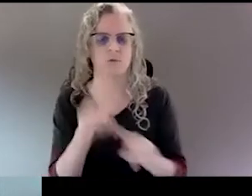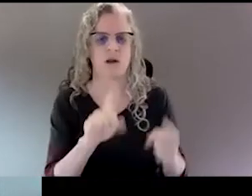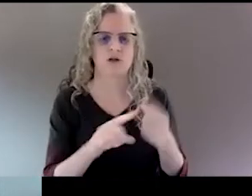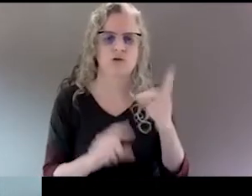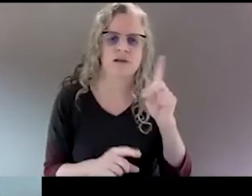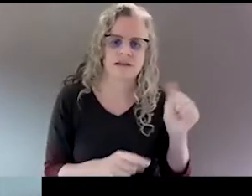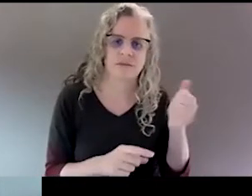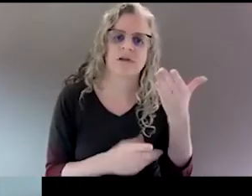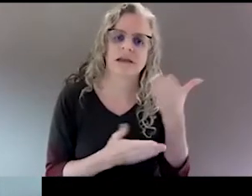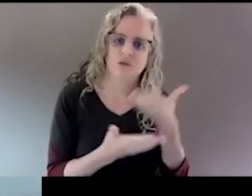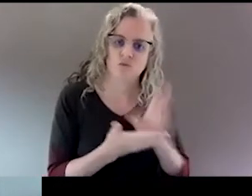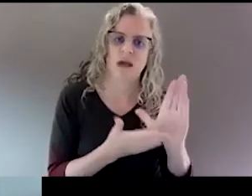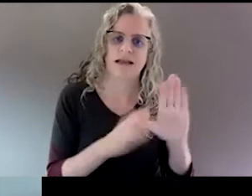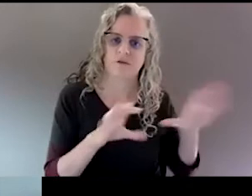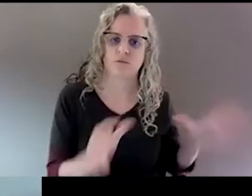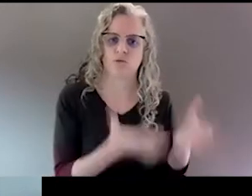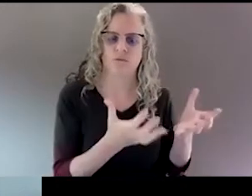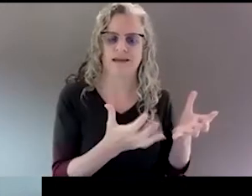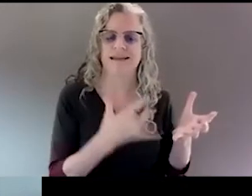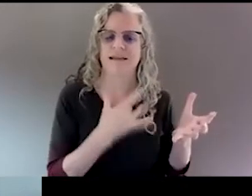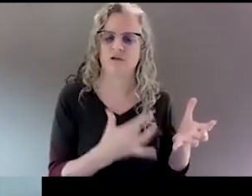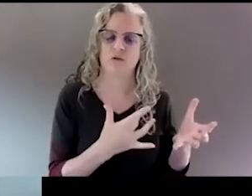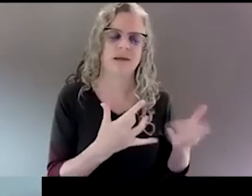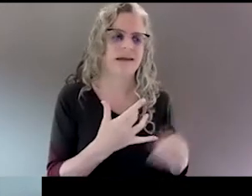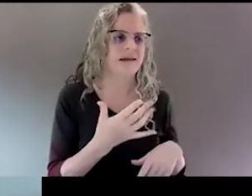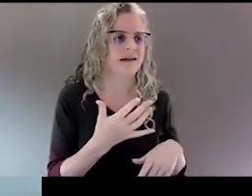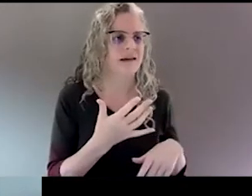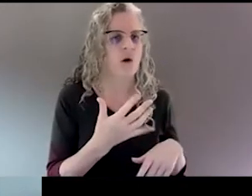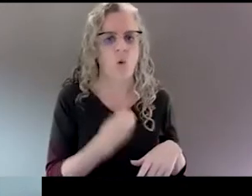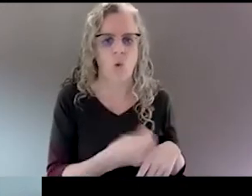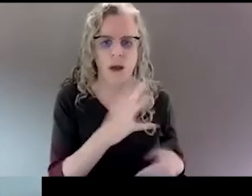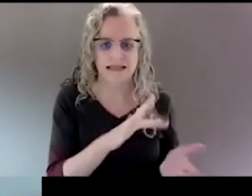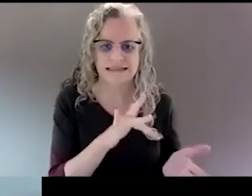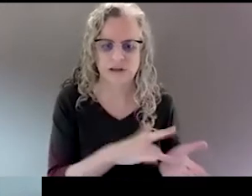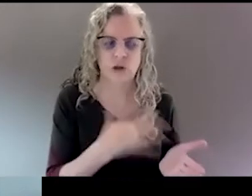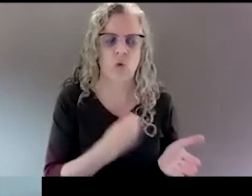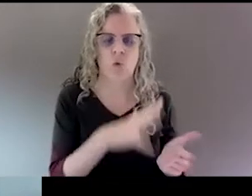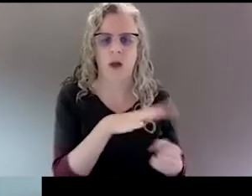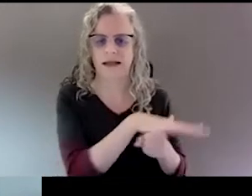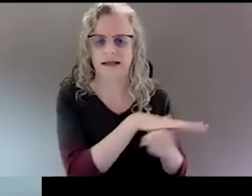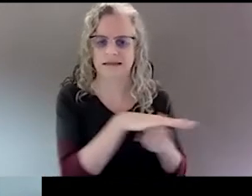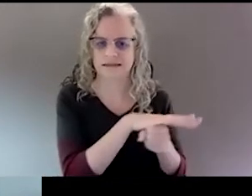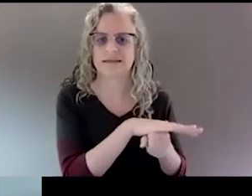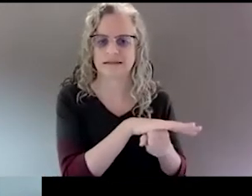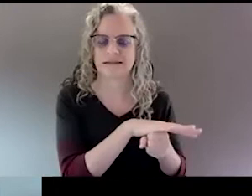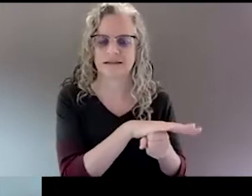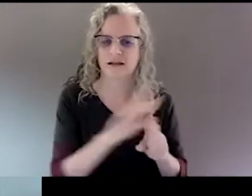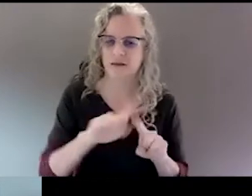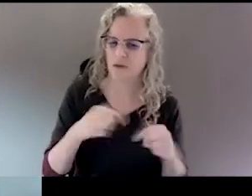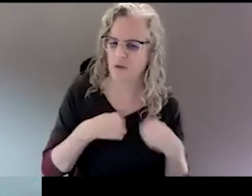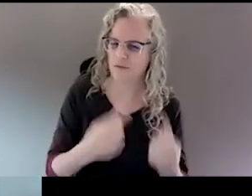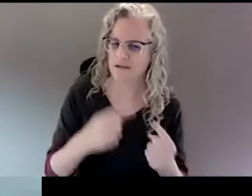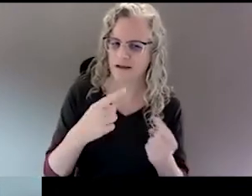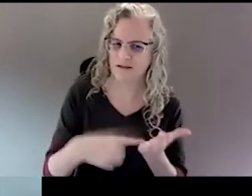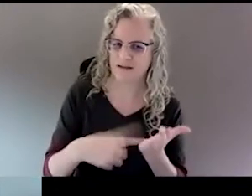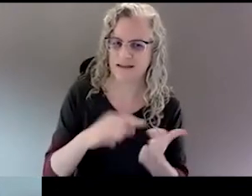white-centered, rights-based movement. And as we know, we've already been talking about inequities. So you can't use litigation in a